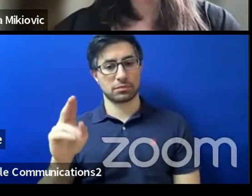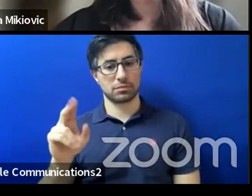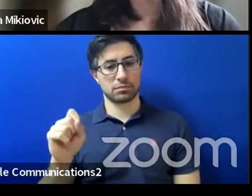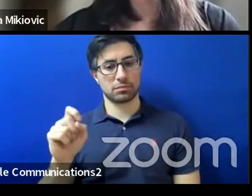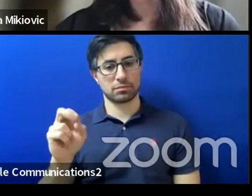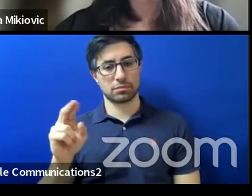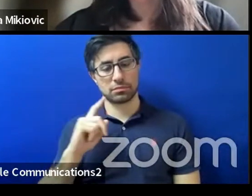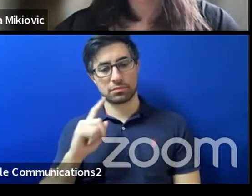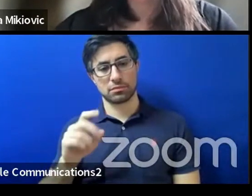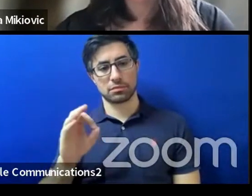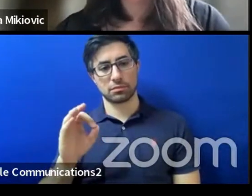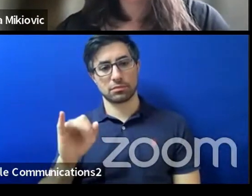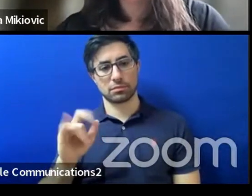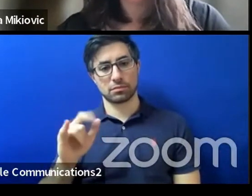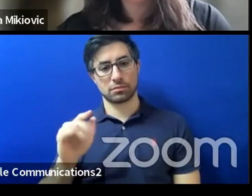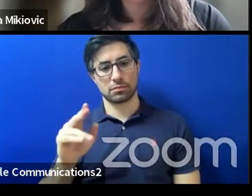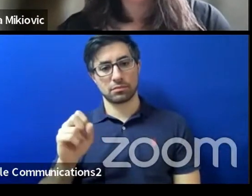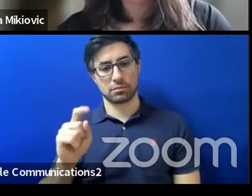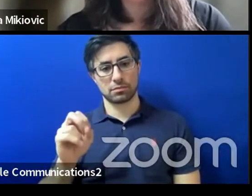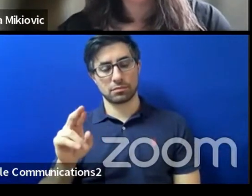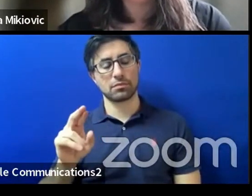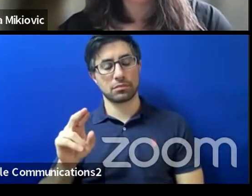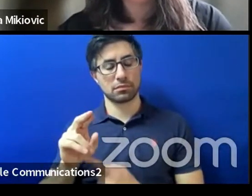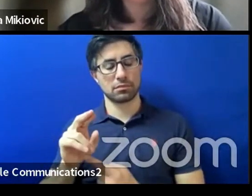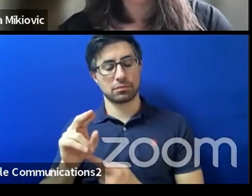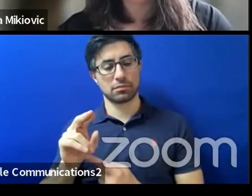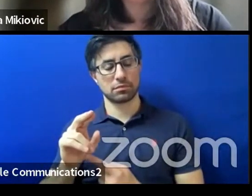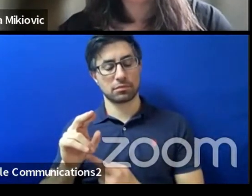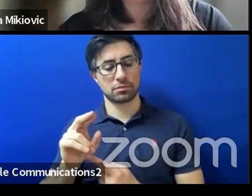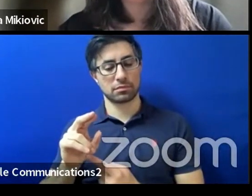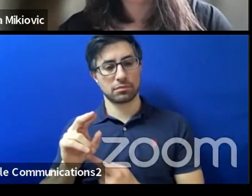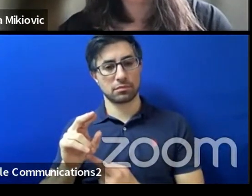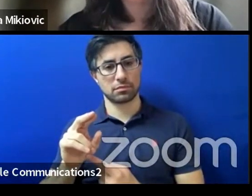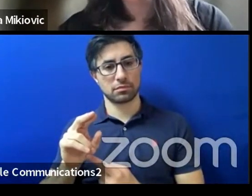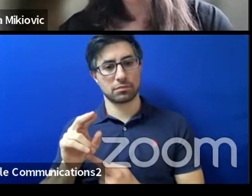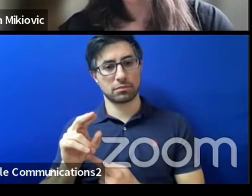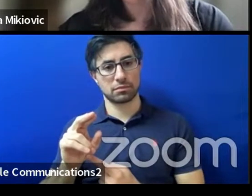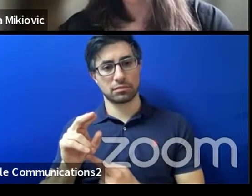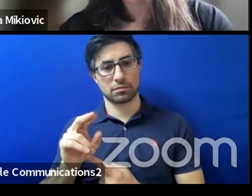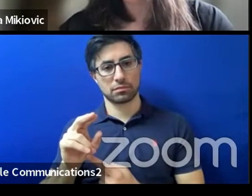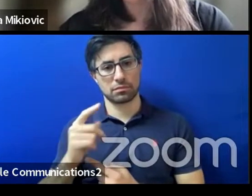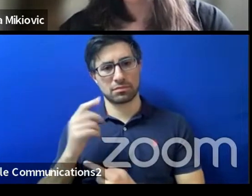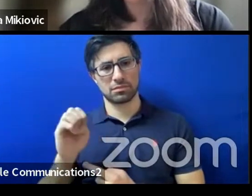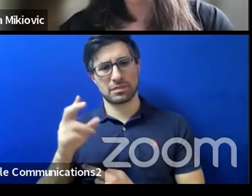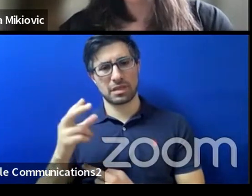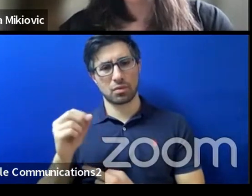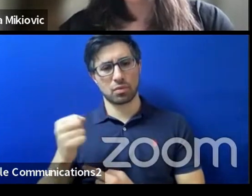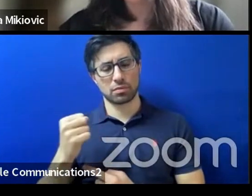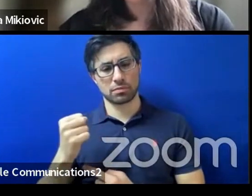is a filibuster. Oh, wait, sorry, Pat, we have to turn that off. Sorry, got a bit of an echo in here.